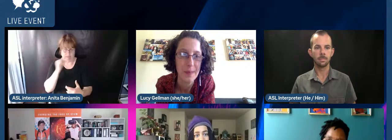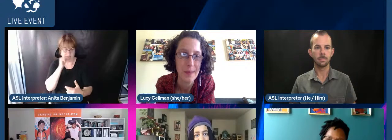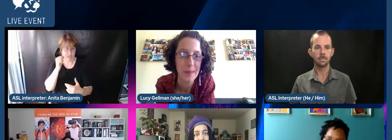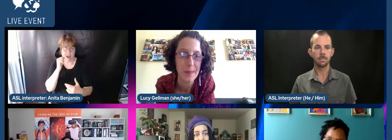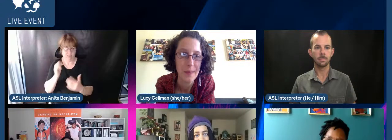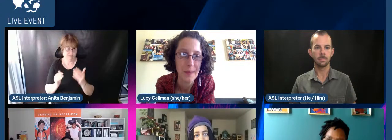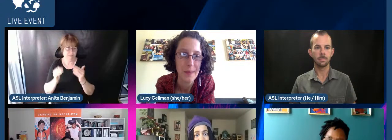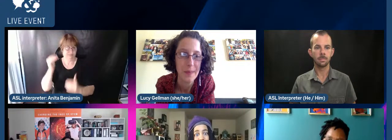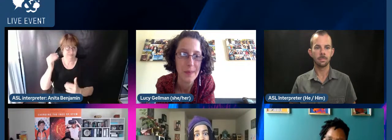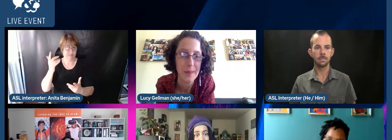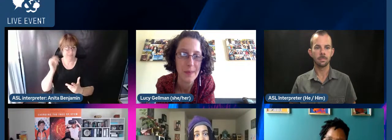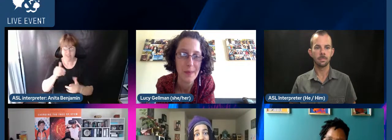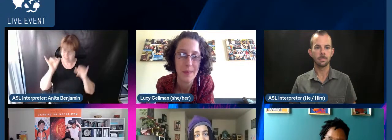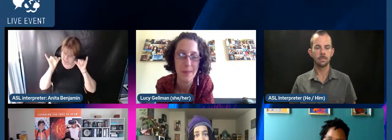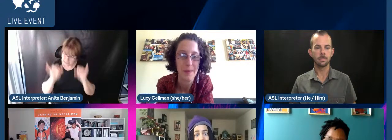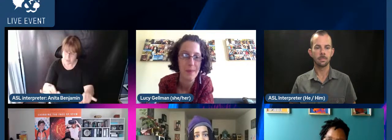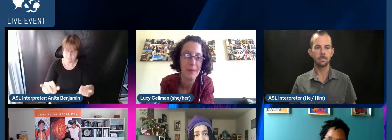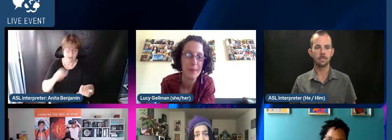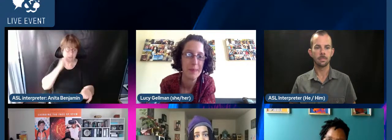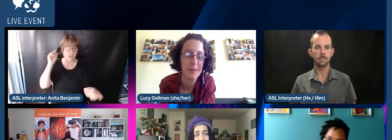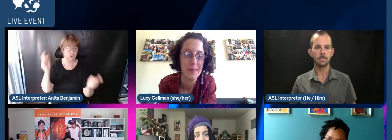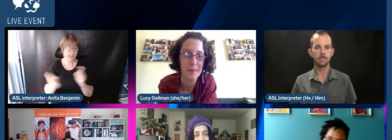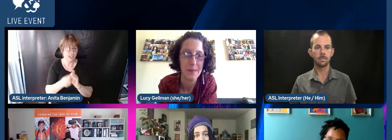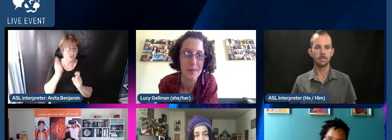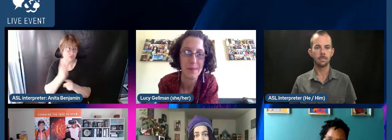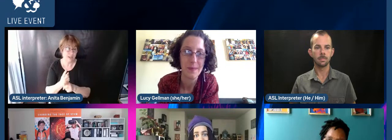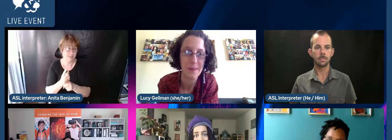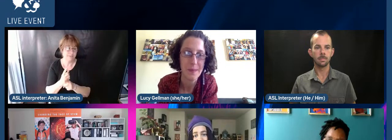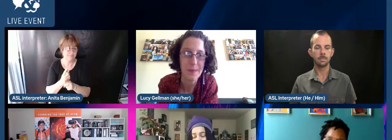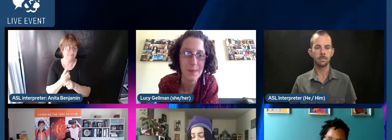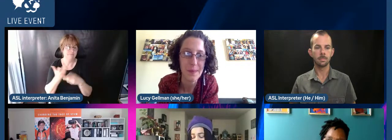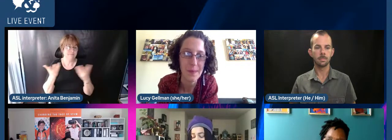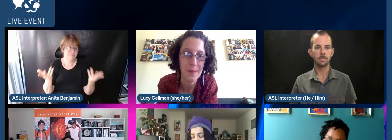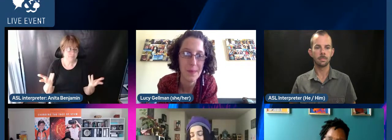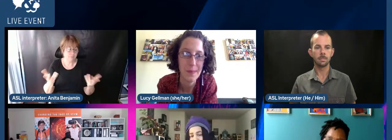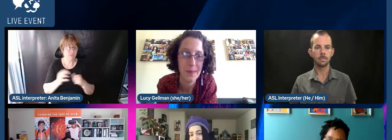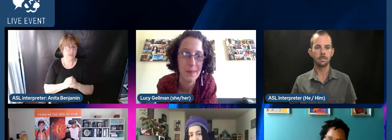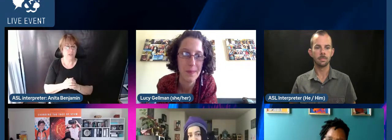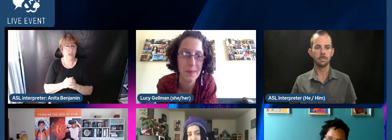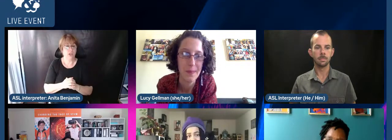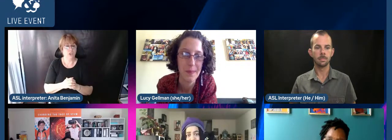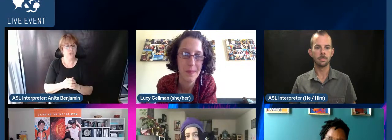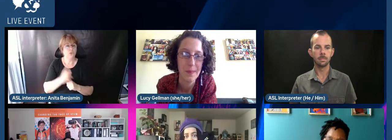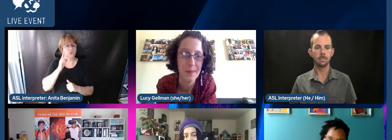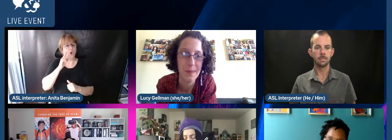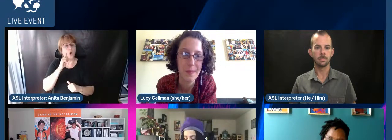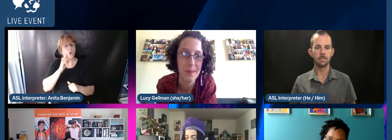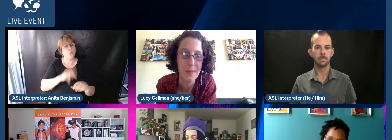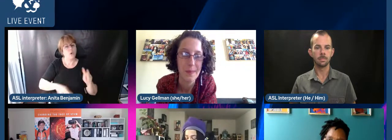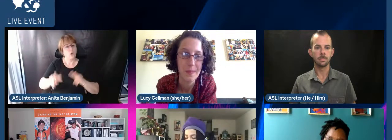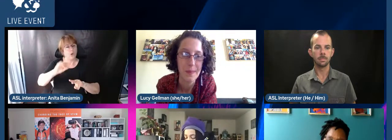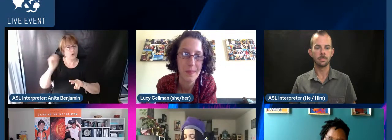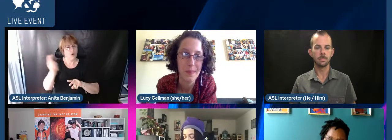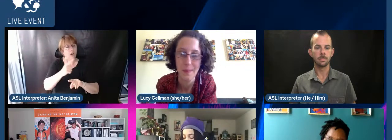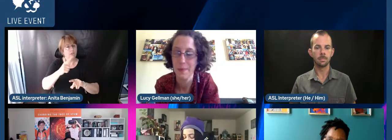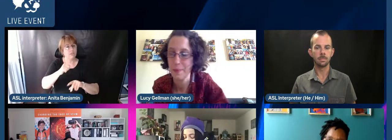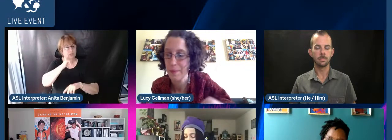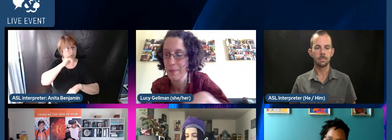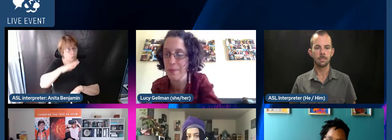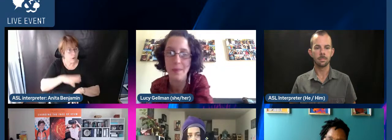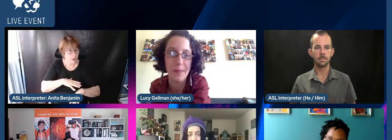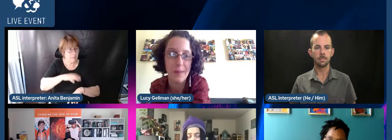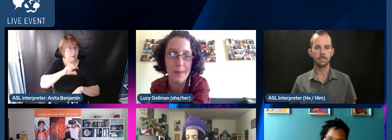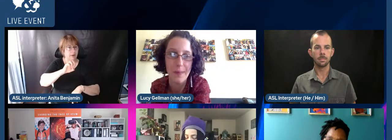And that hasn't changed, right? So we look at all of these women that Ava